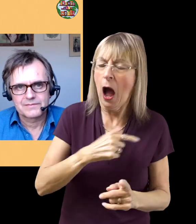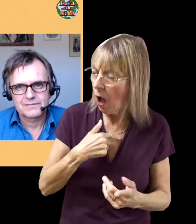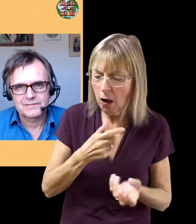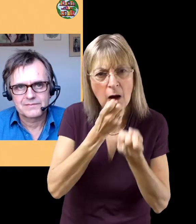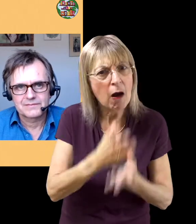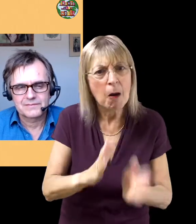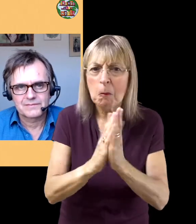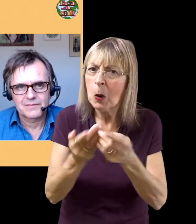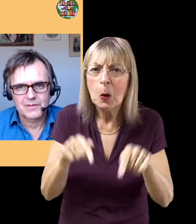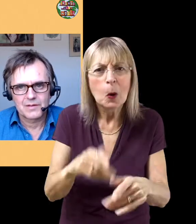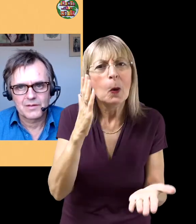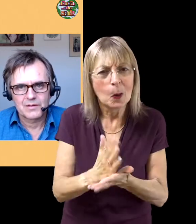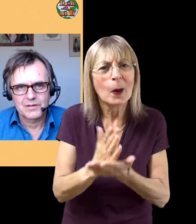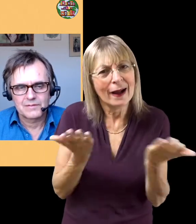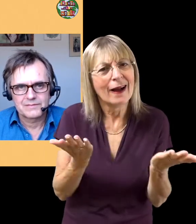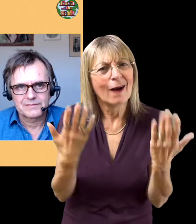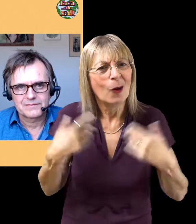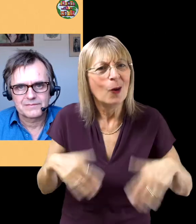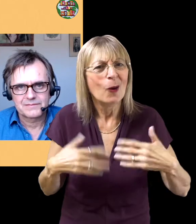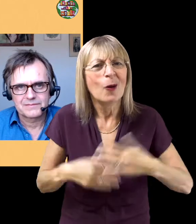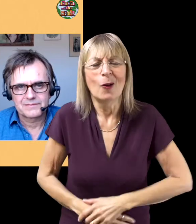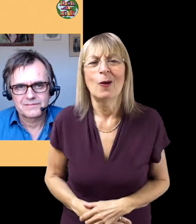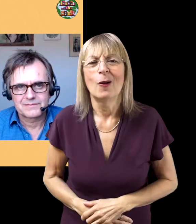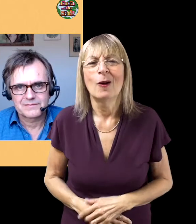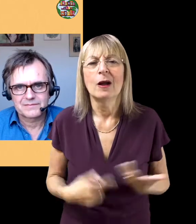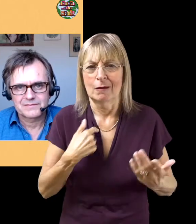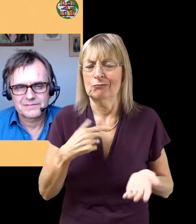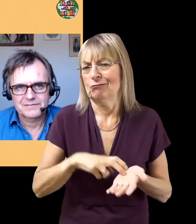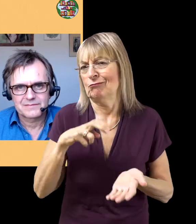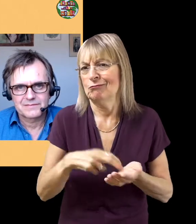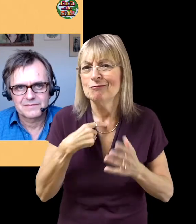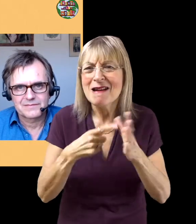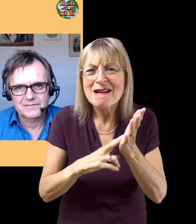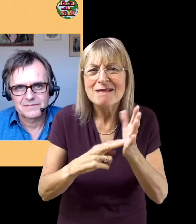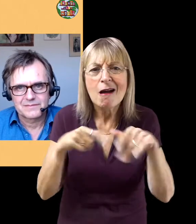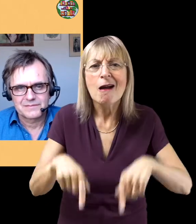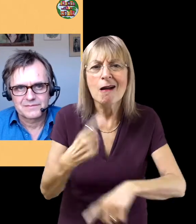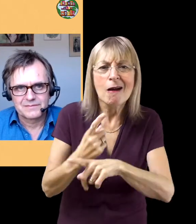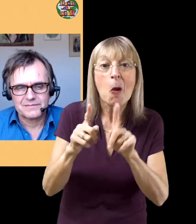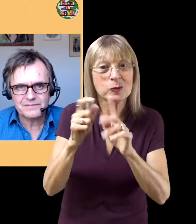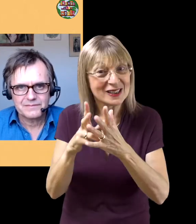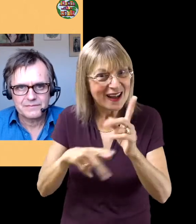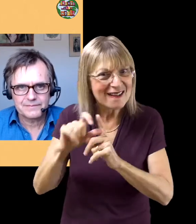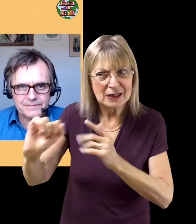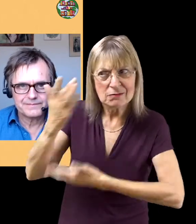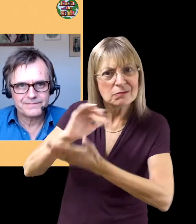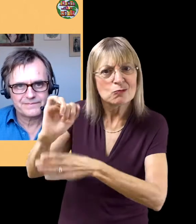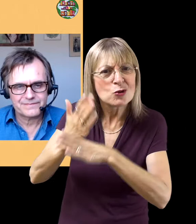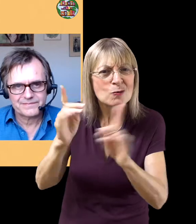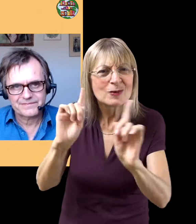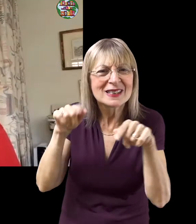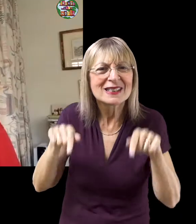slightly annoyed with Anna for that reason. But it is a really wonderful book, and I'm delighted to have Anna here to talk about it and David to talk about his work as